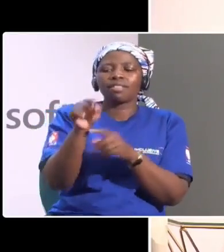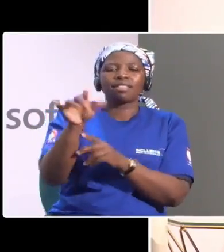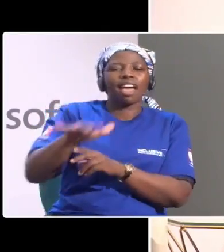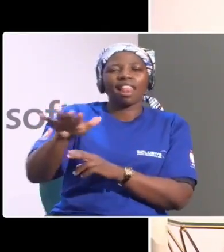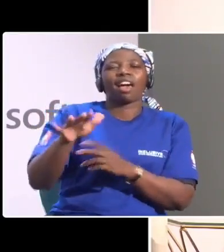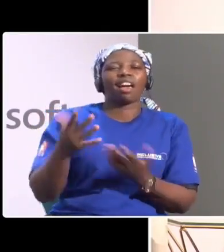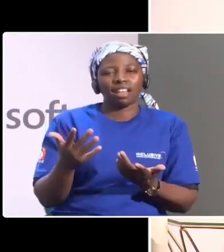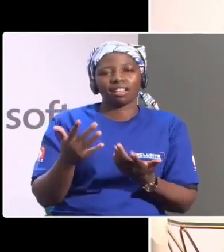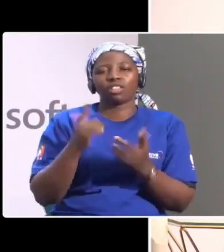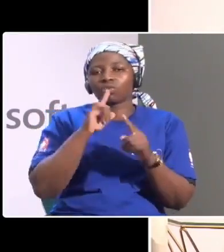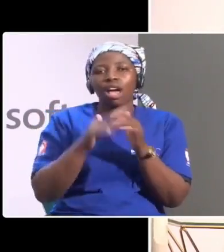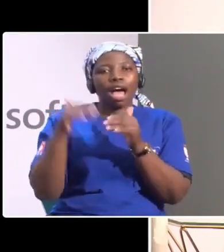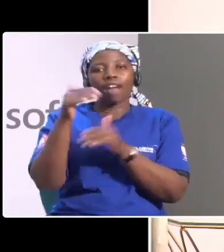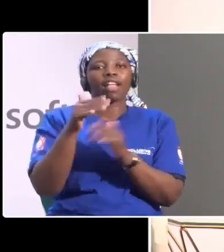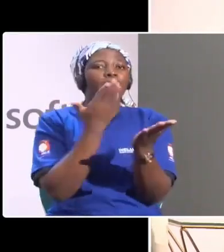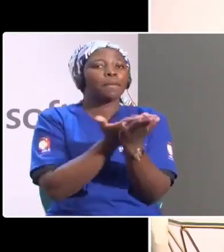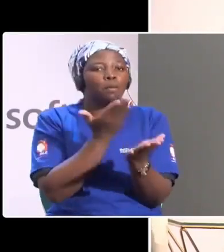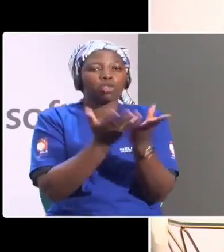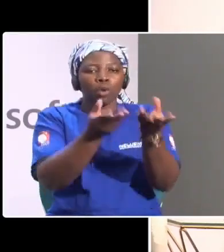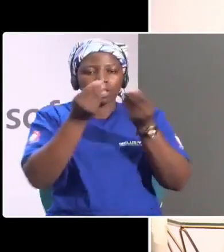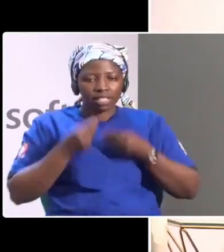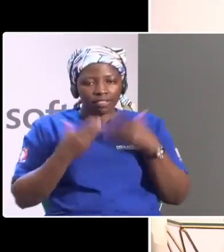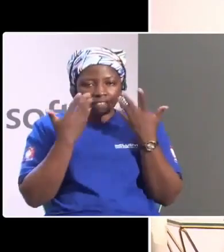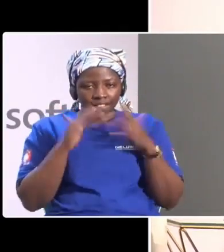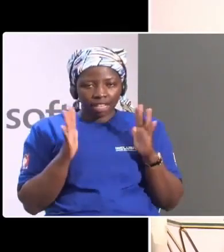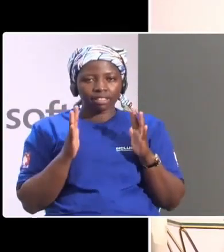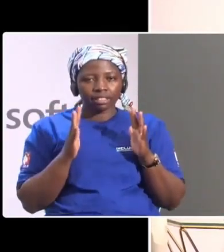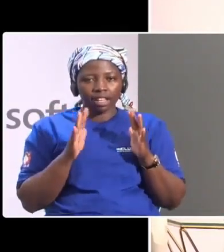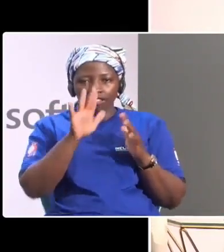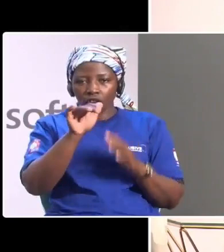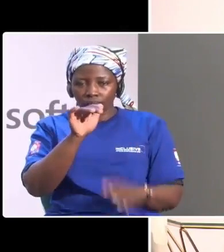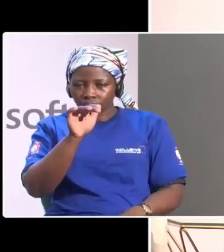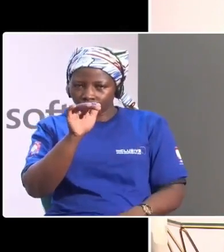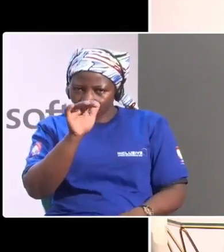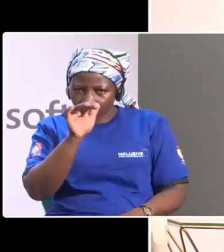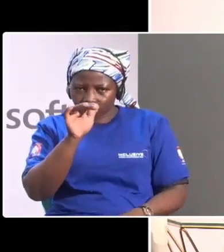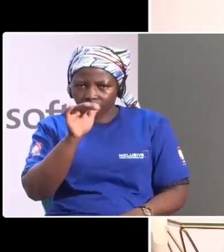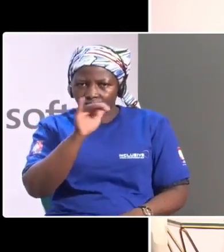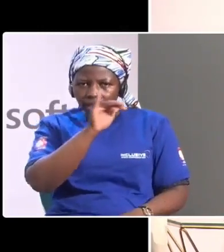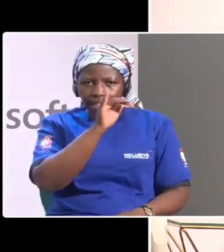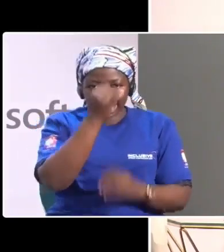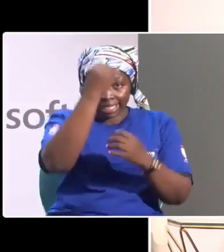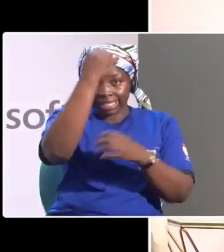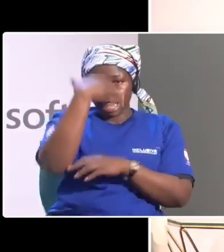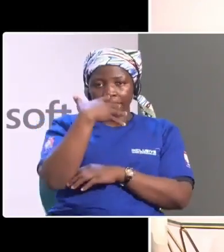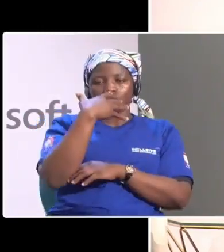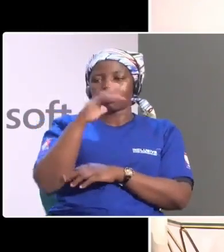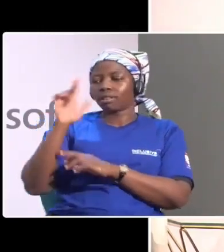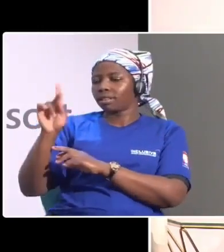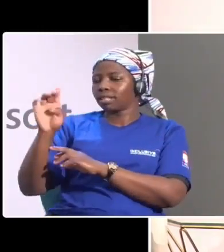area. So after this proposal was received by KEBS from inABLE,